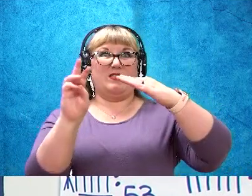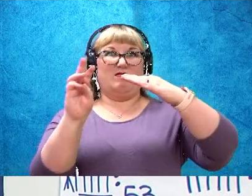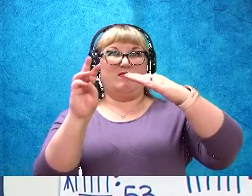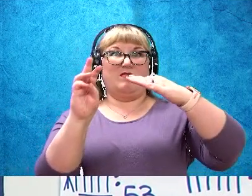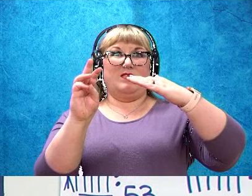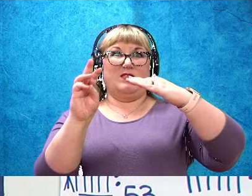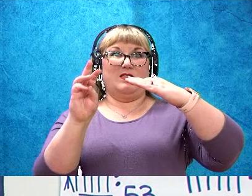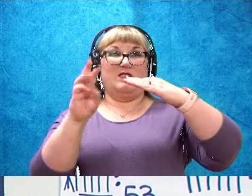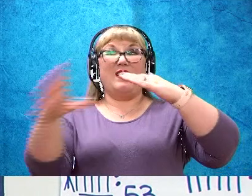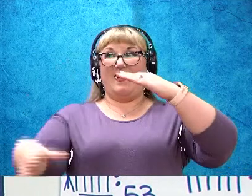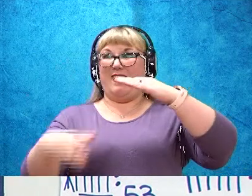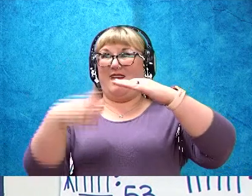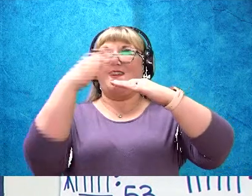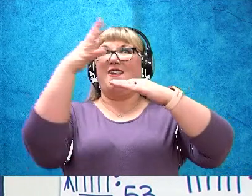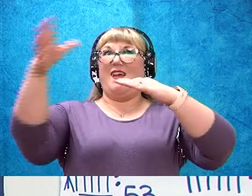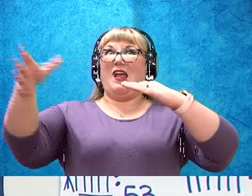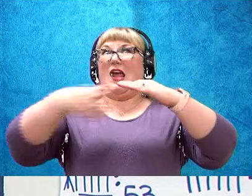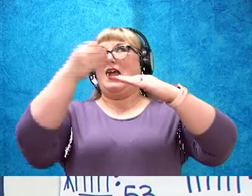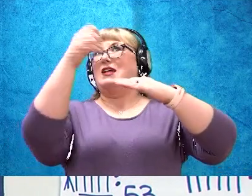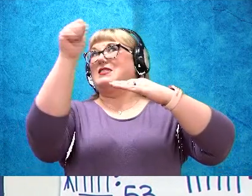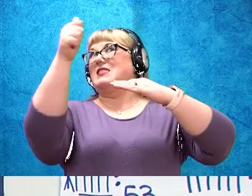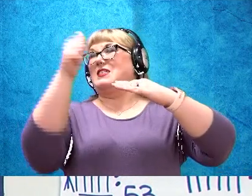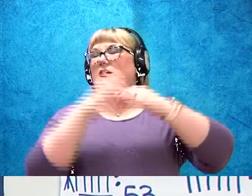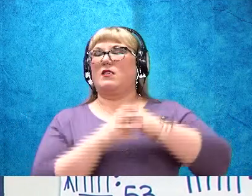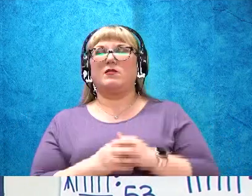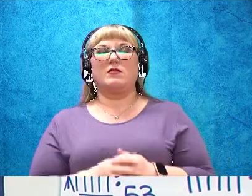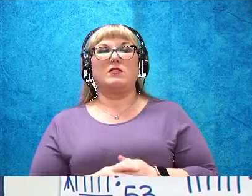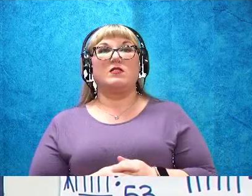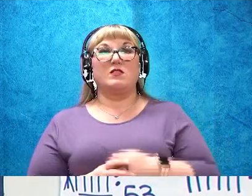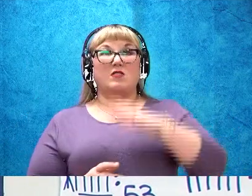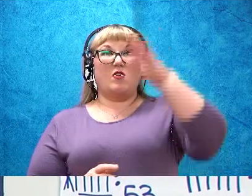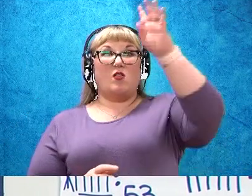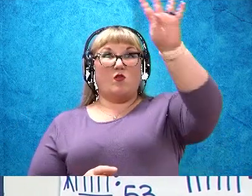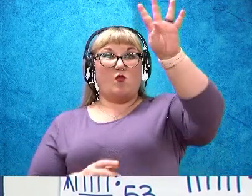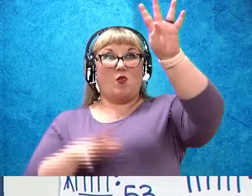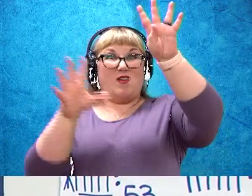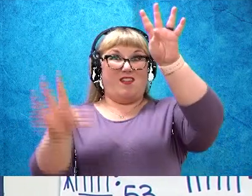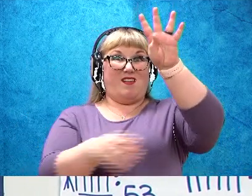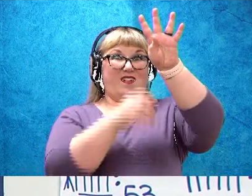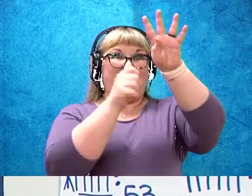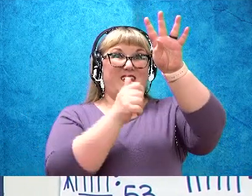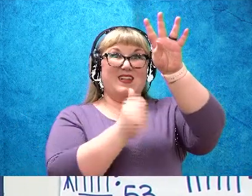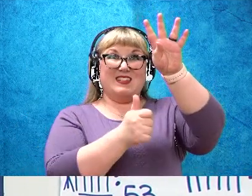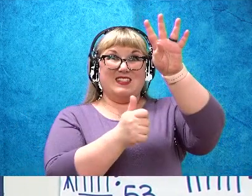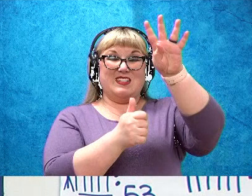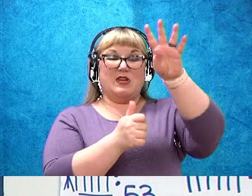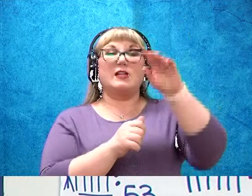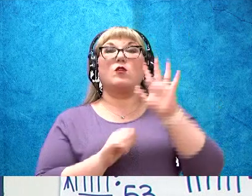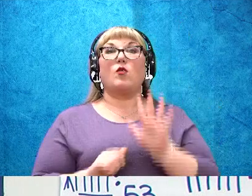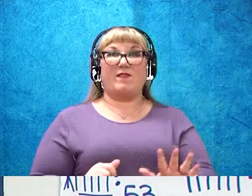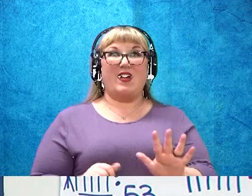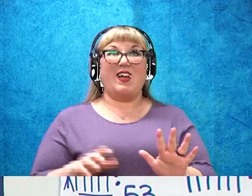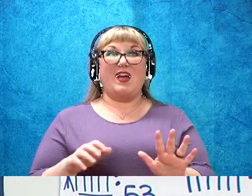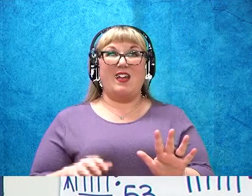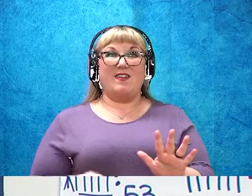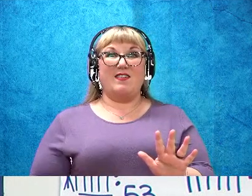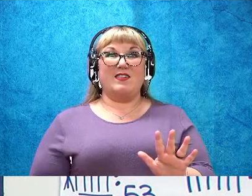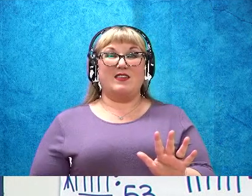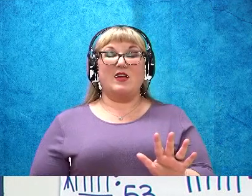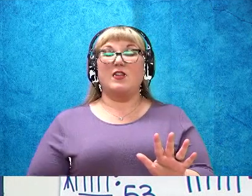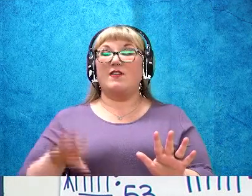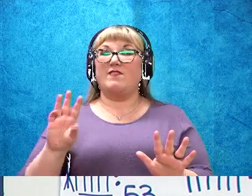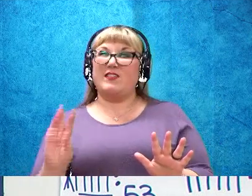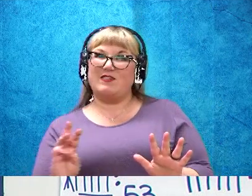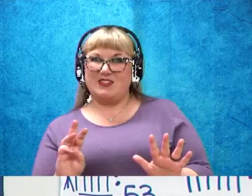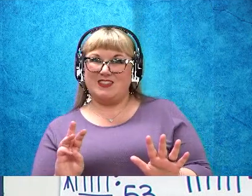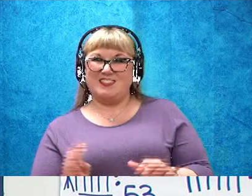10 to our tens place from the 4 to the 5. So we go from 46